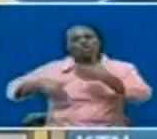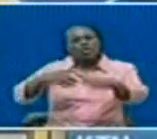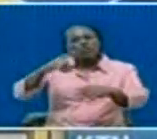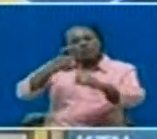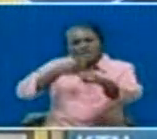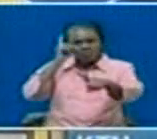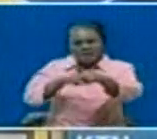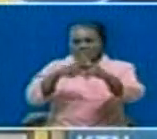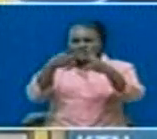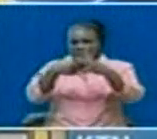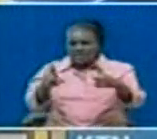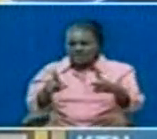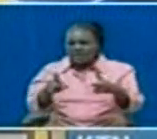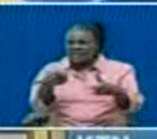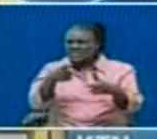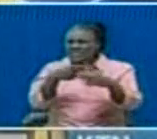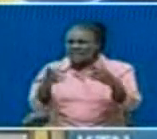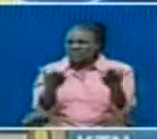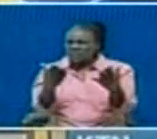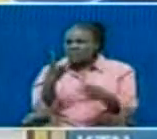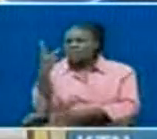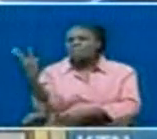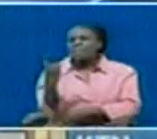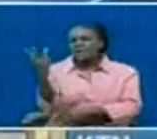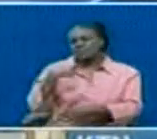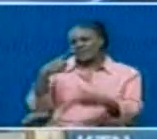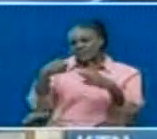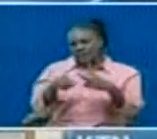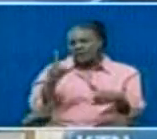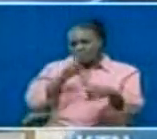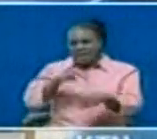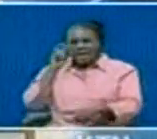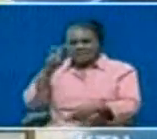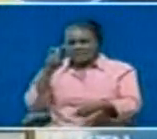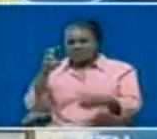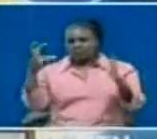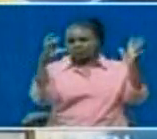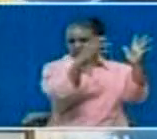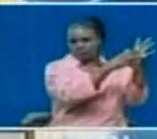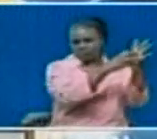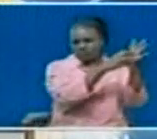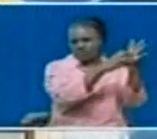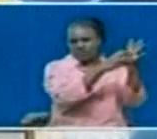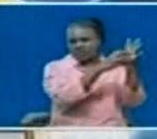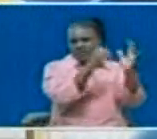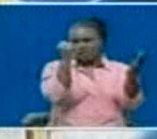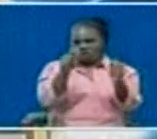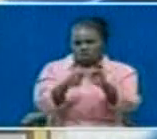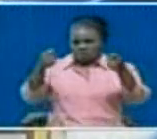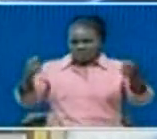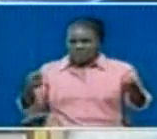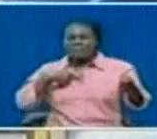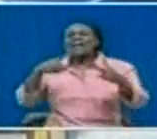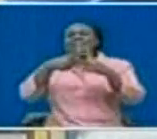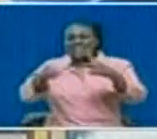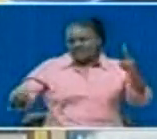know, this Sport Pesa started around March. So when I saw the advert on in one of the newspapers, it